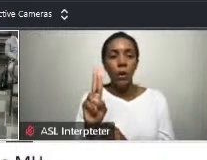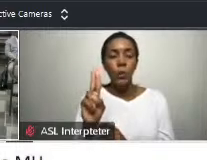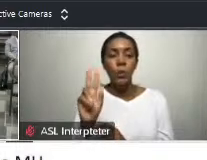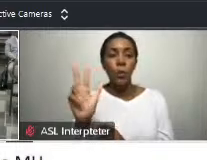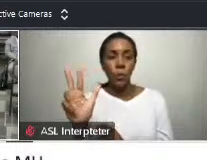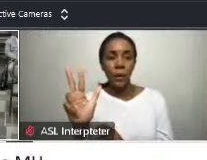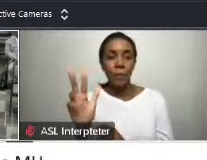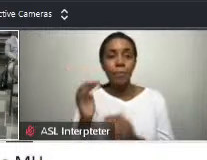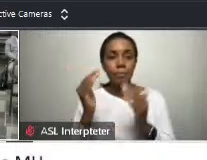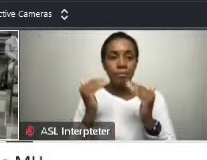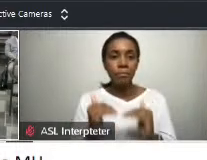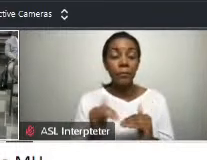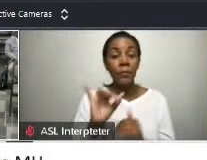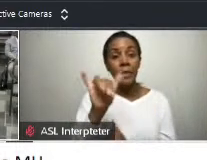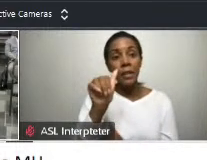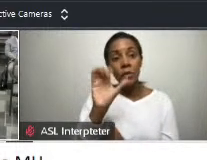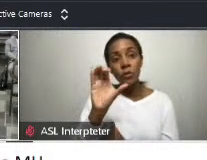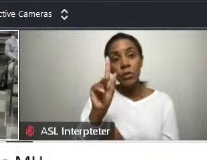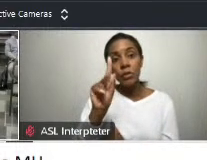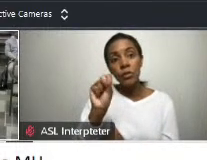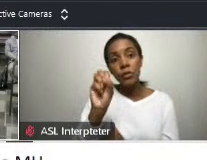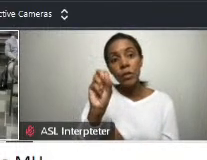Moving on to Jackson Avenue.